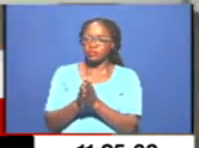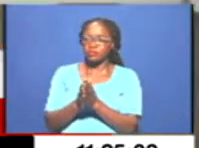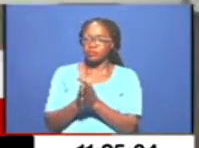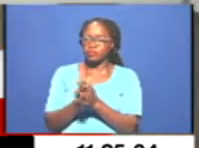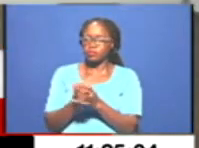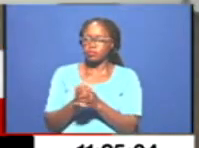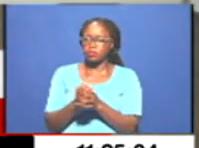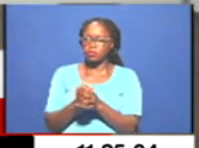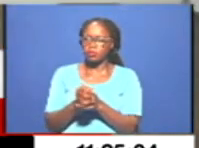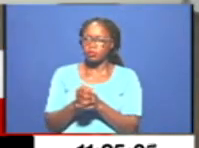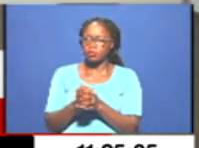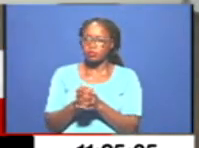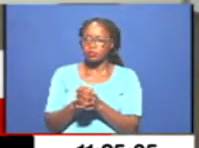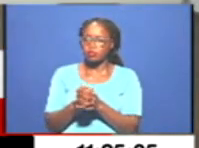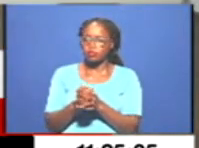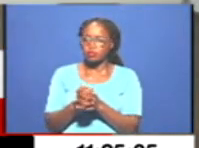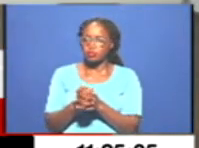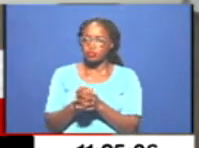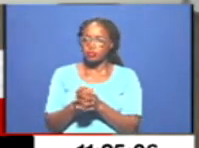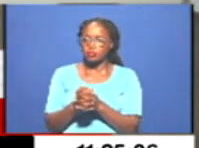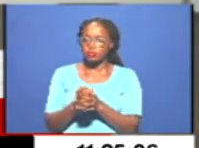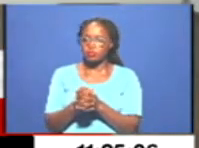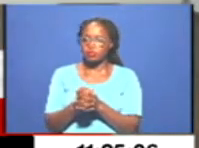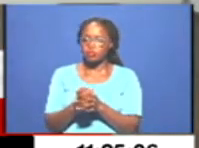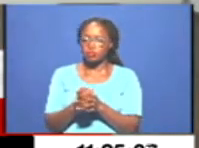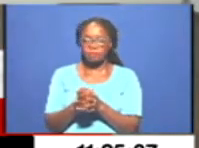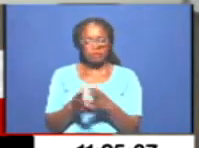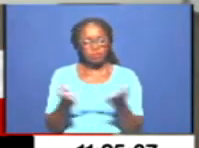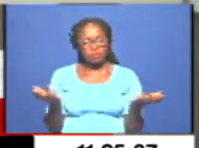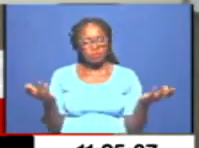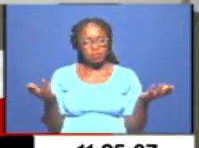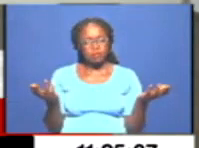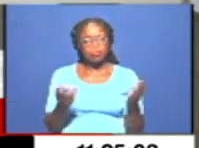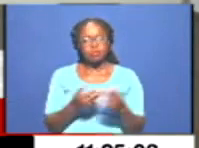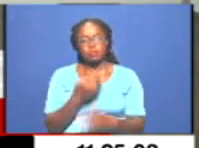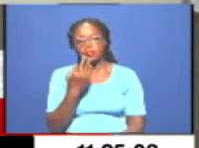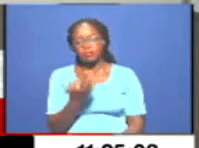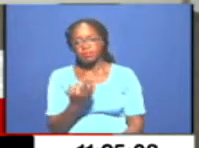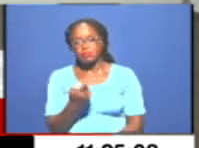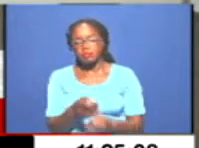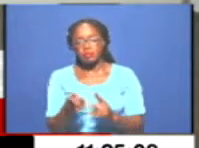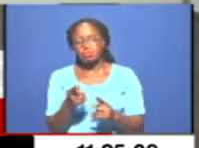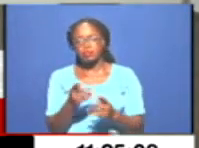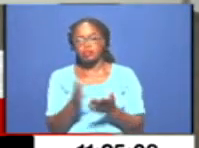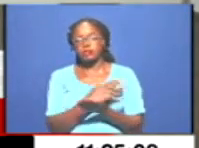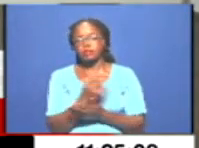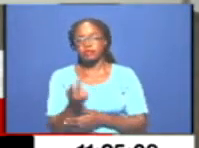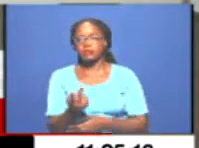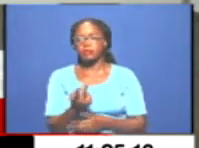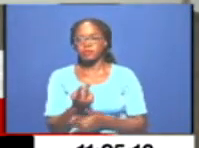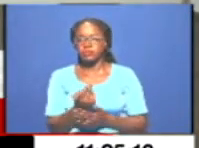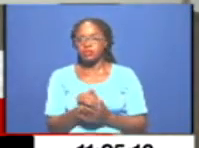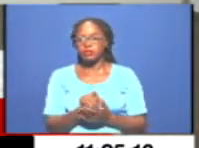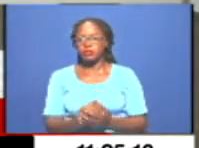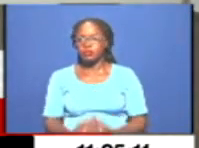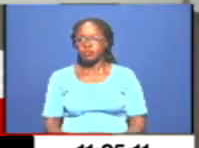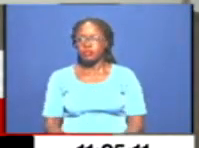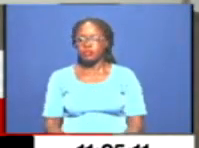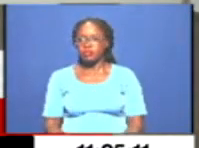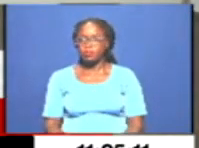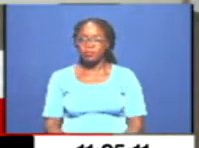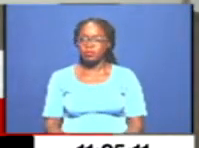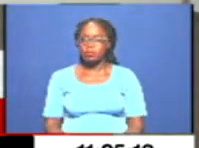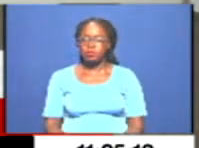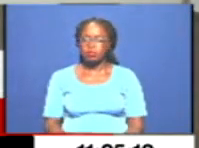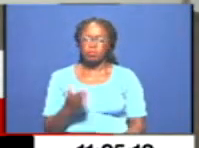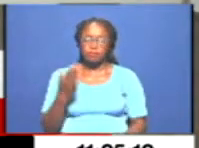view. I'll need to check that. Okay, I know there's the main... Yes, which is Birmingham. I know where there's the athletics arena. Yes,